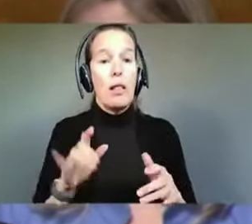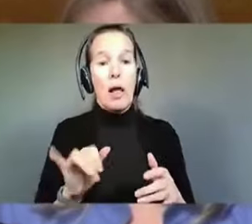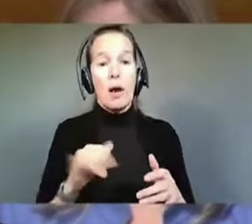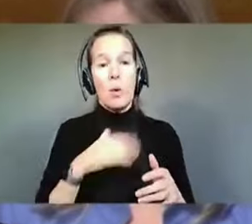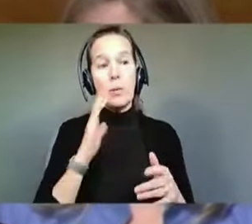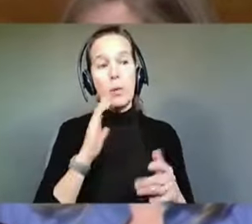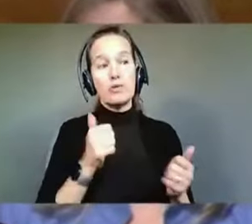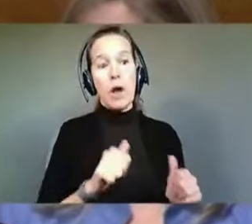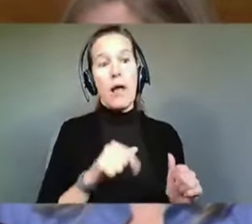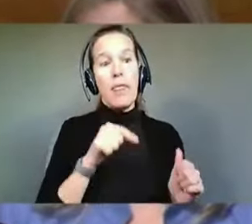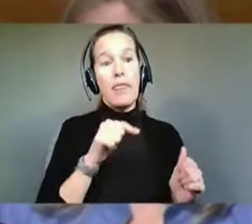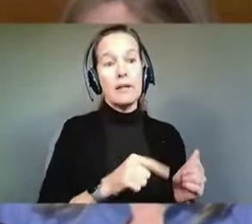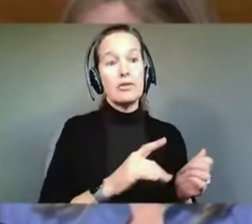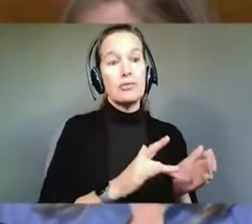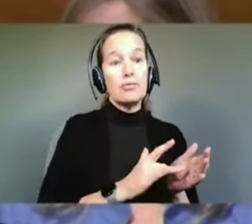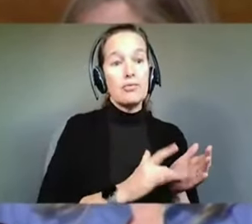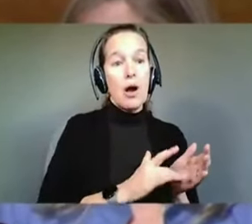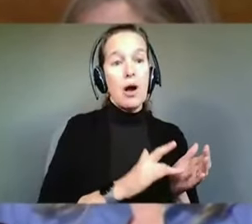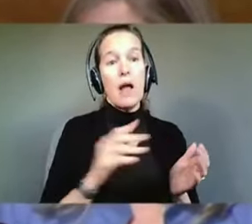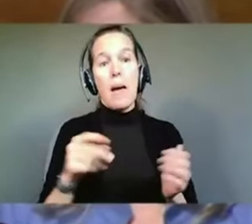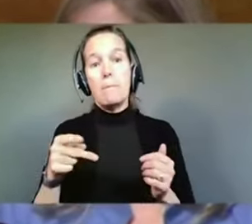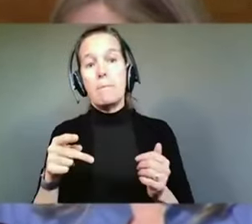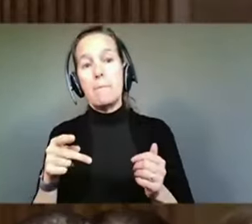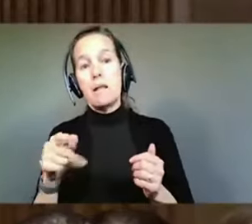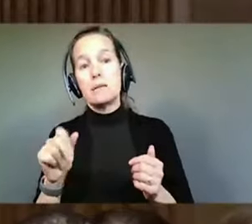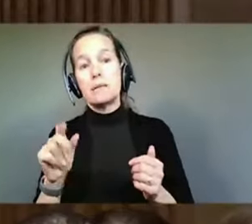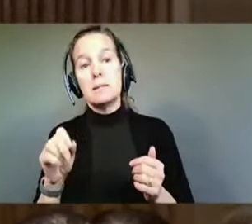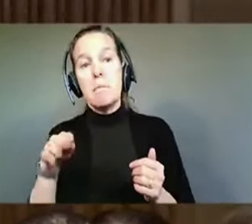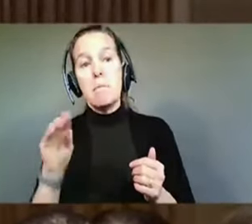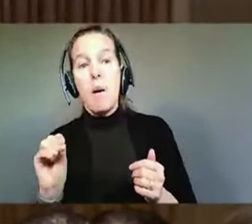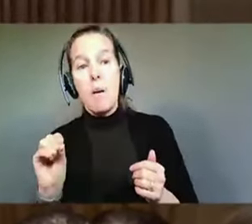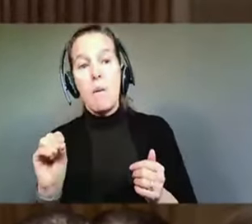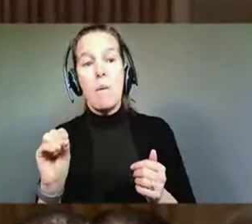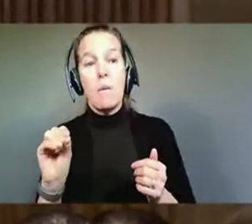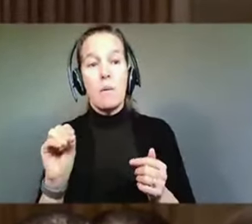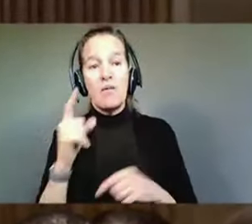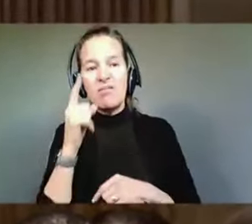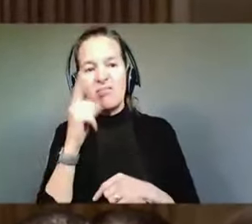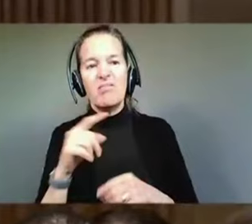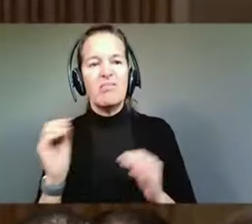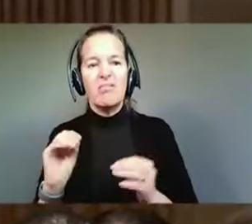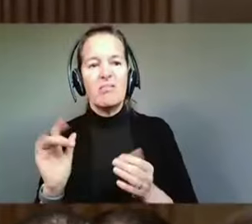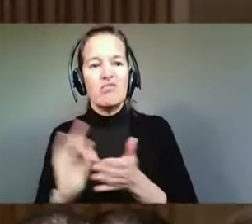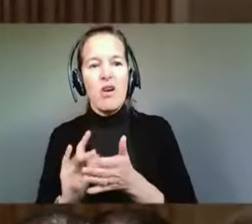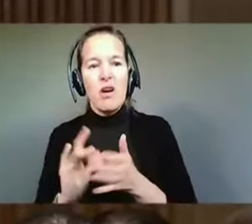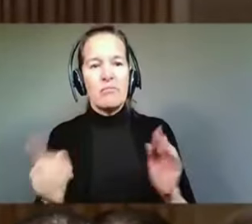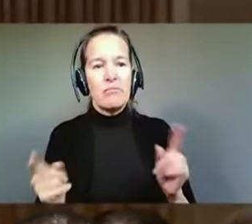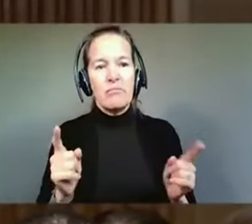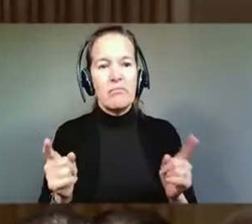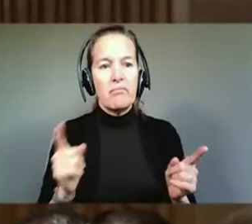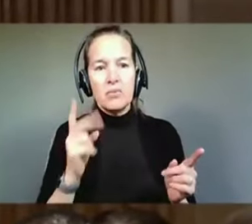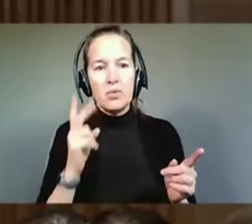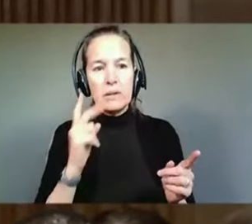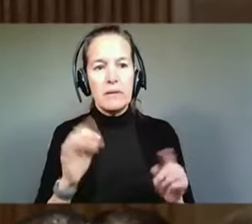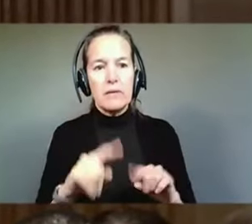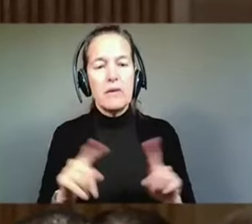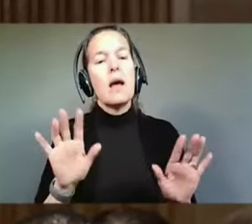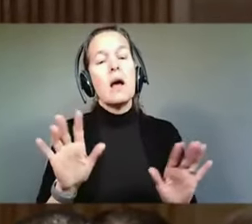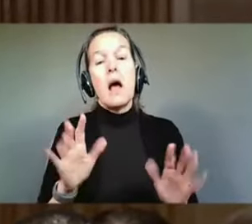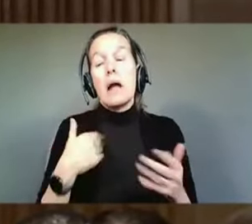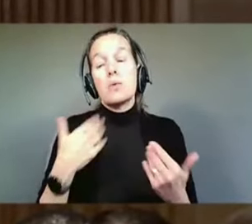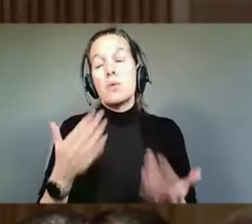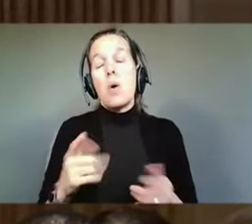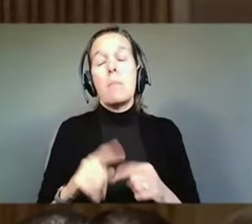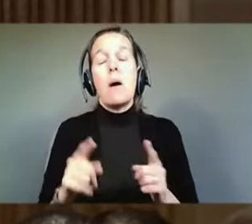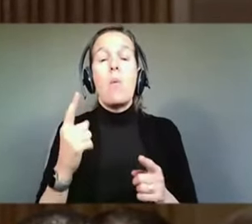if this drug is beneficial. So I don't know if it's trials necessarily, but again, they've learned that there's COVID in the stool, right? So one of my daughter's